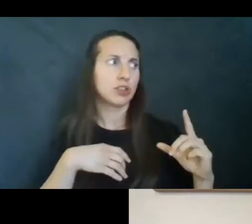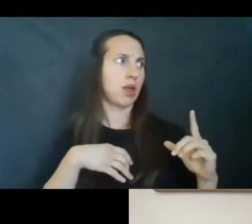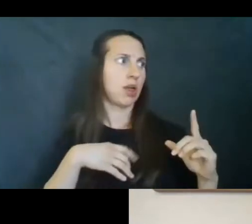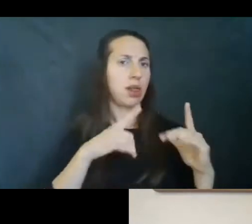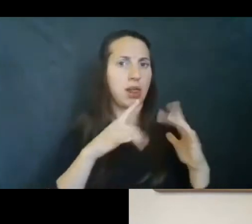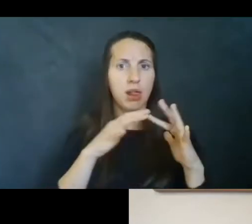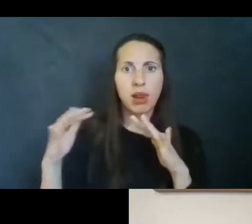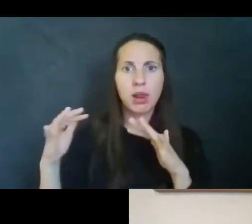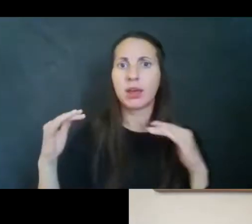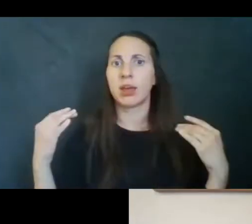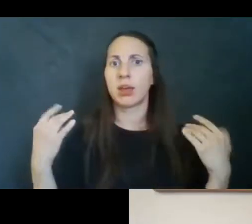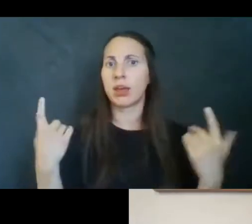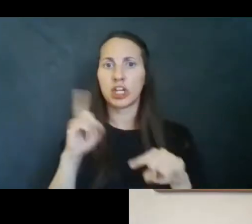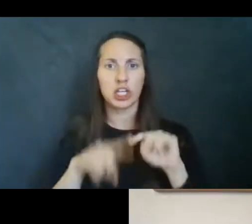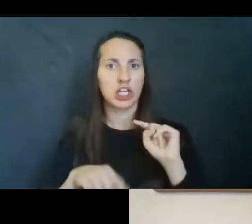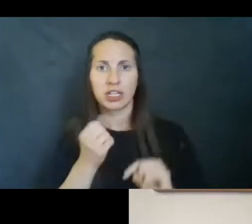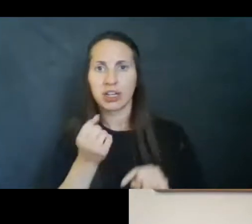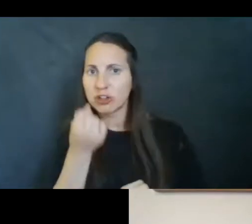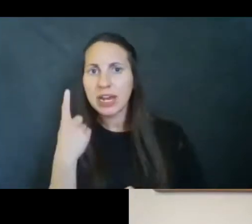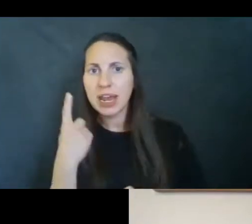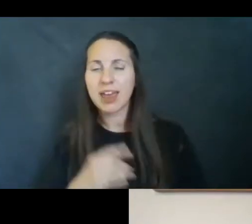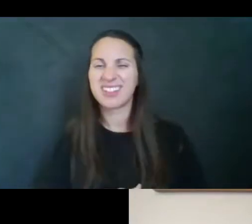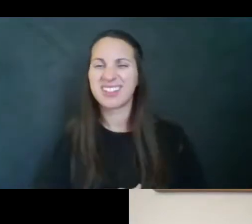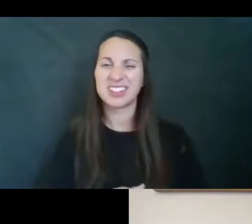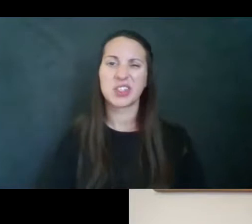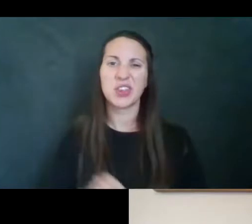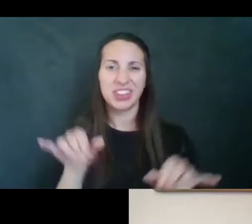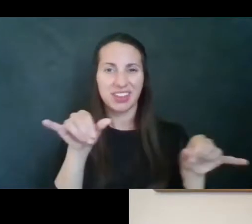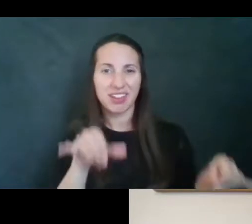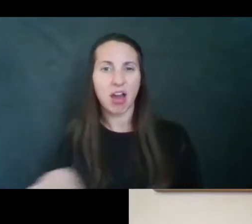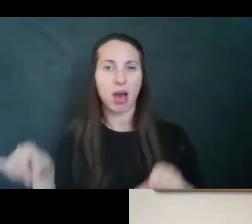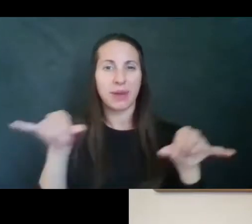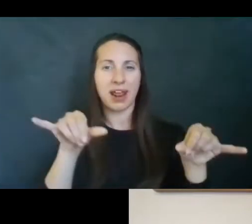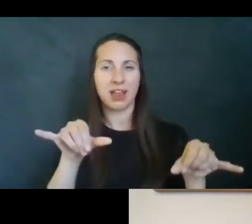The commonality, not of the disability, but of